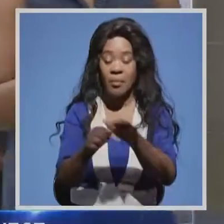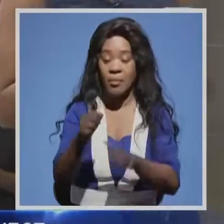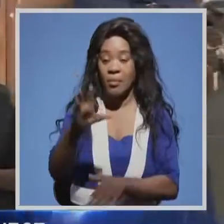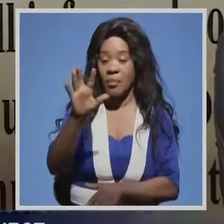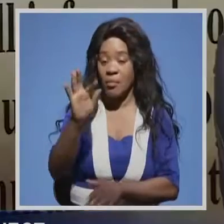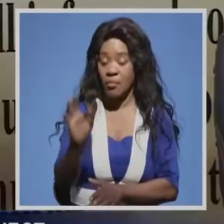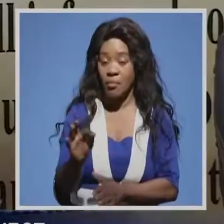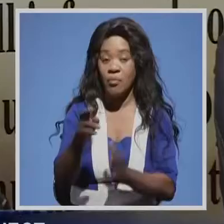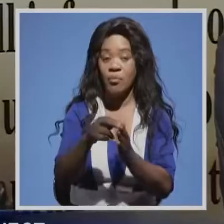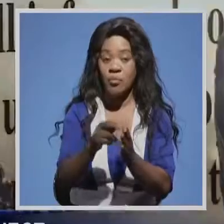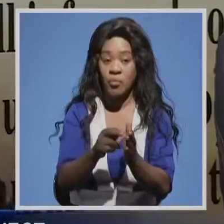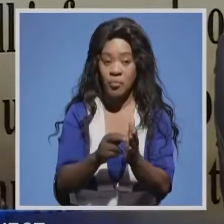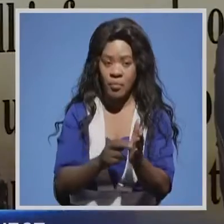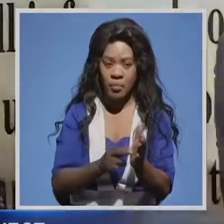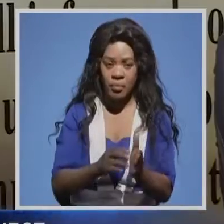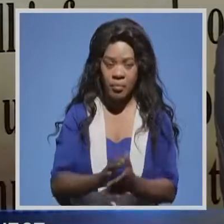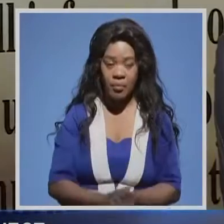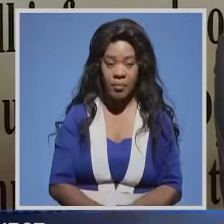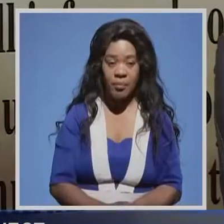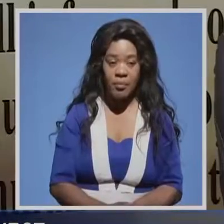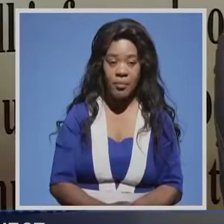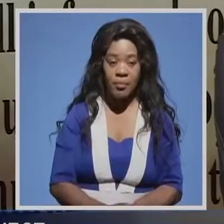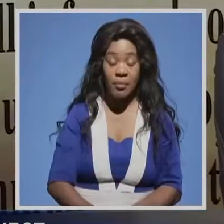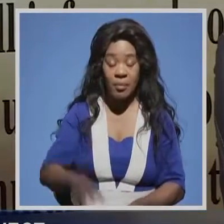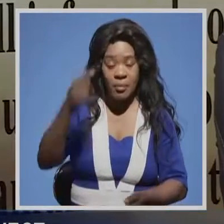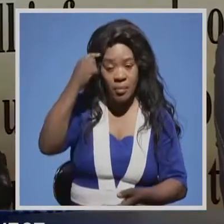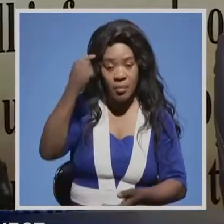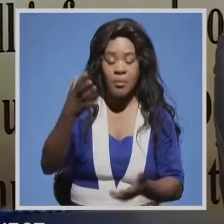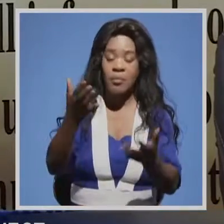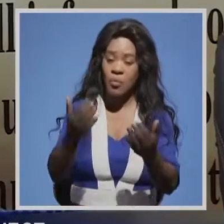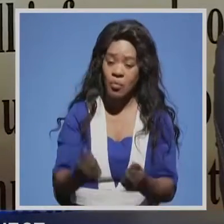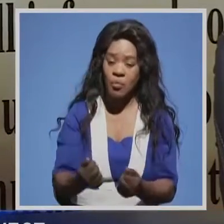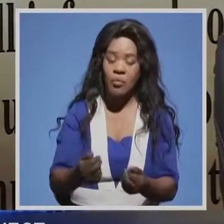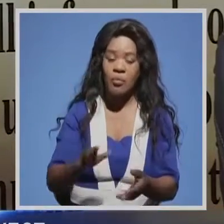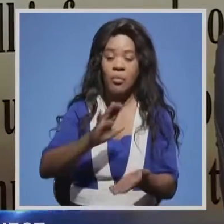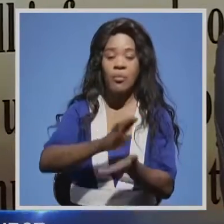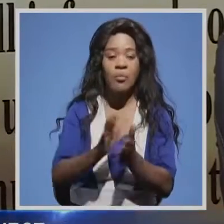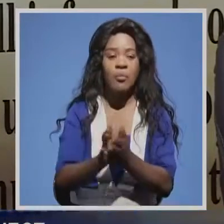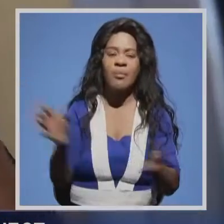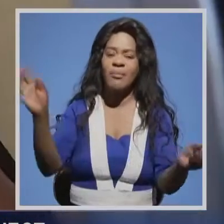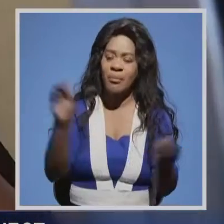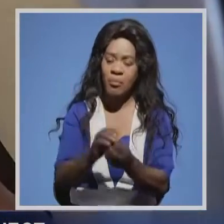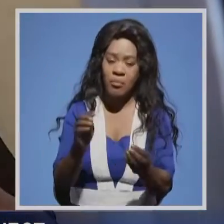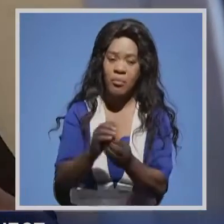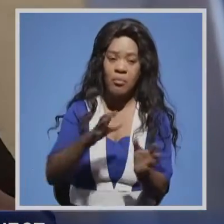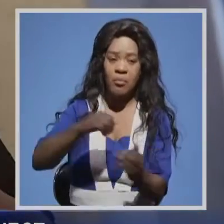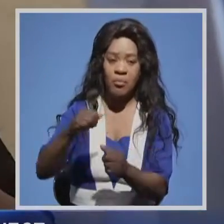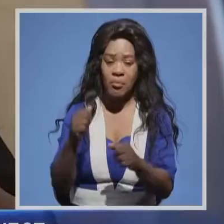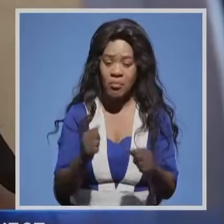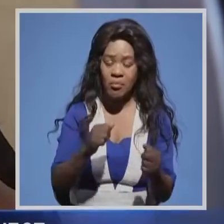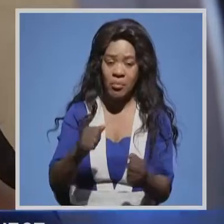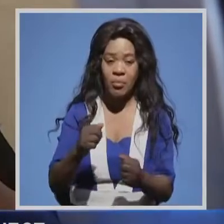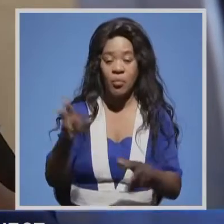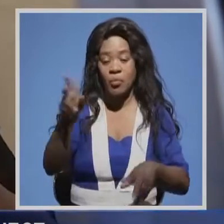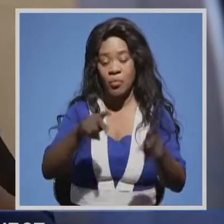preventive measures. The government wants to be as blunt as possible today that this is your responsibility. Surviving corona is your